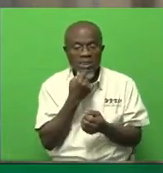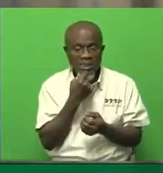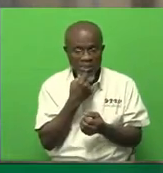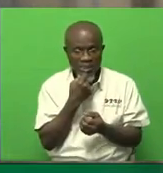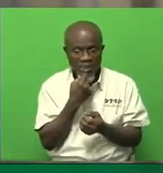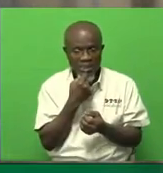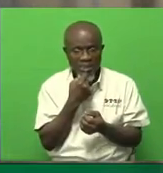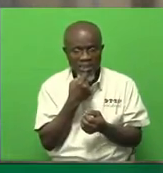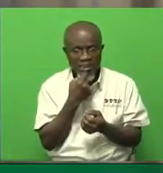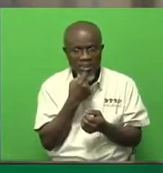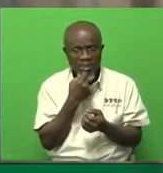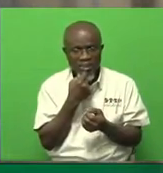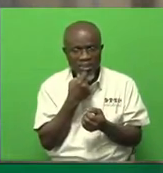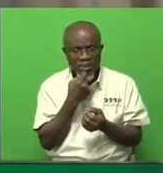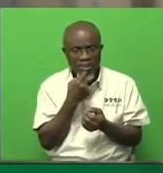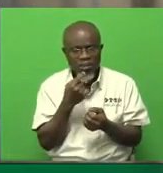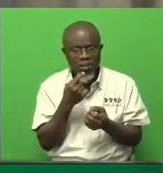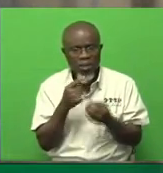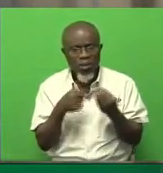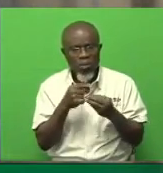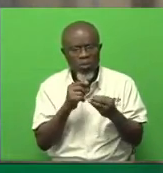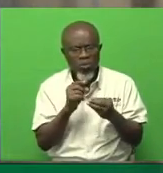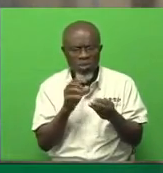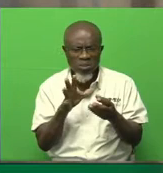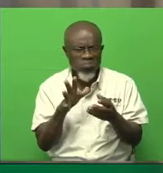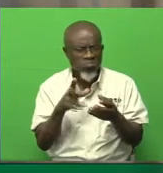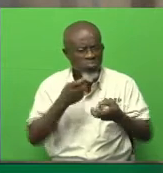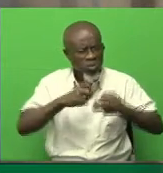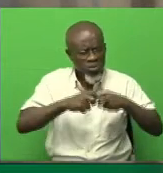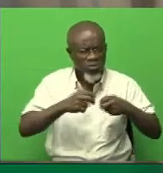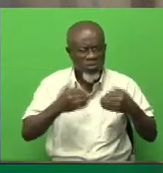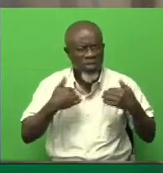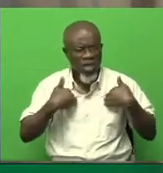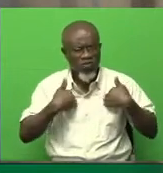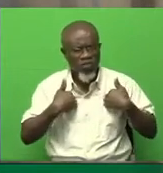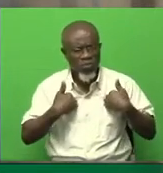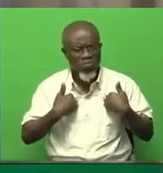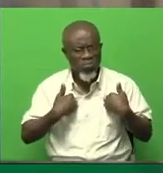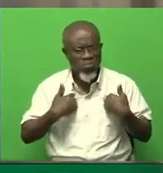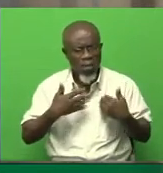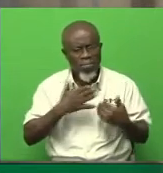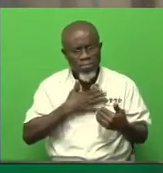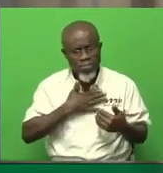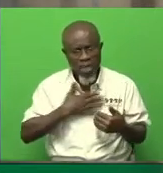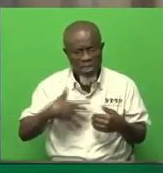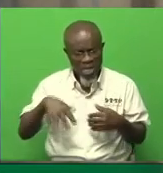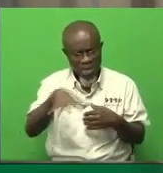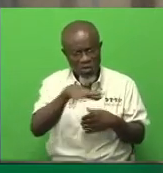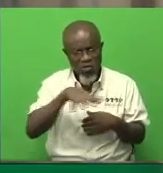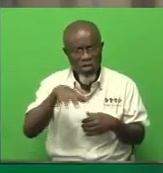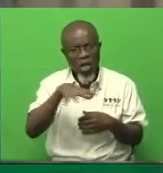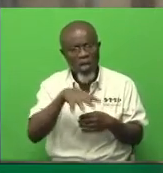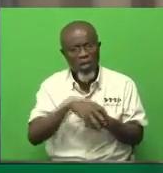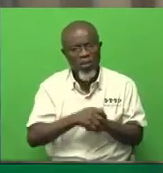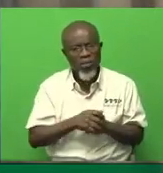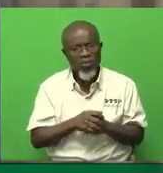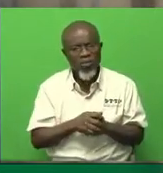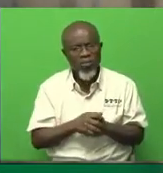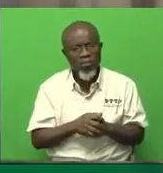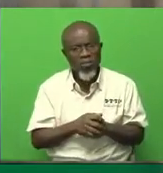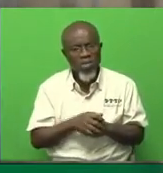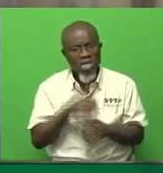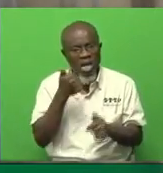briefly about some of the crises that we face in my constituency Madam speaker every single time rain